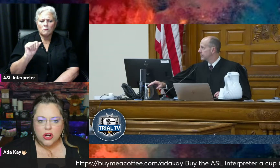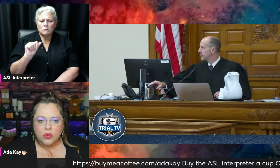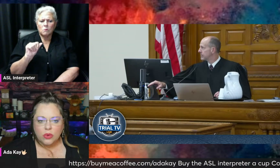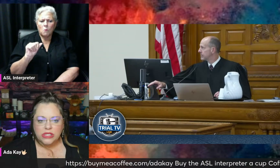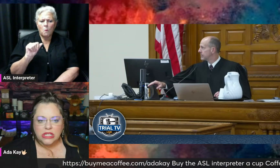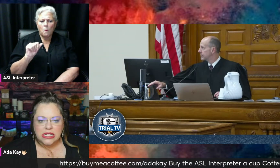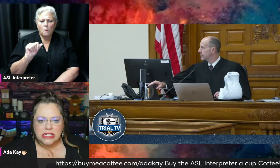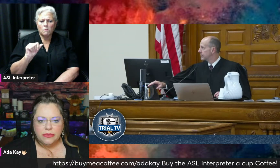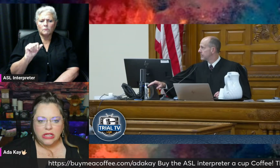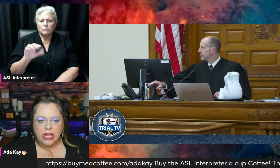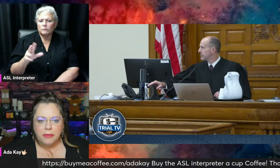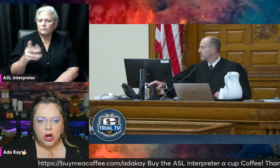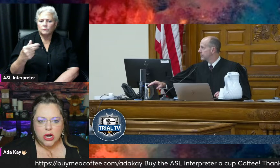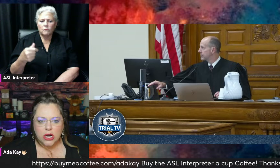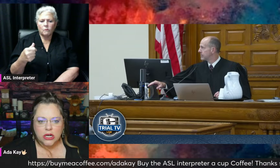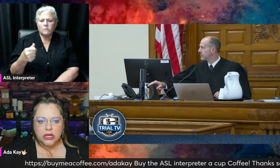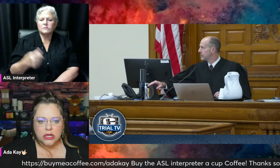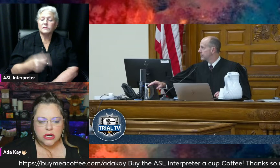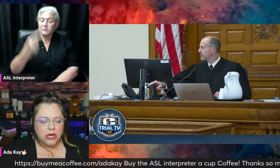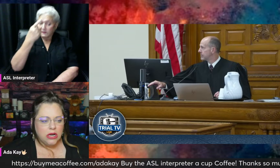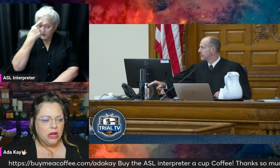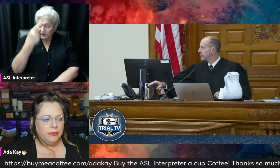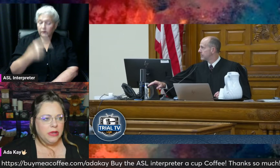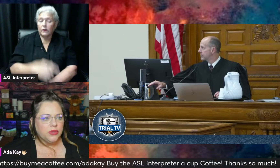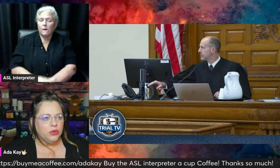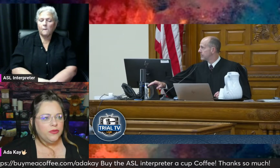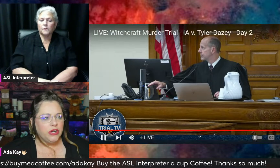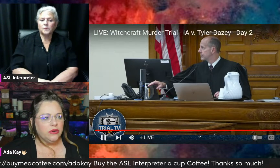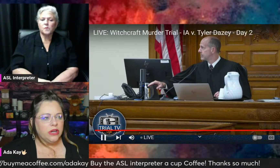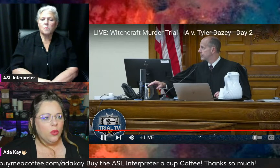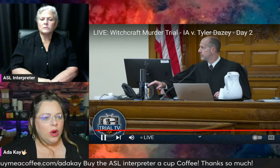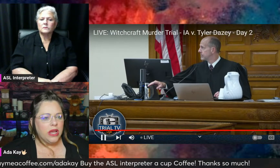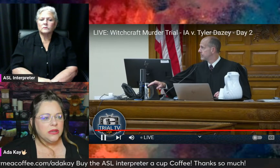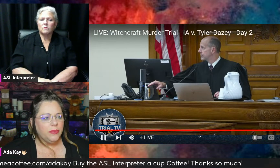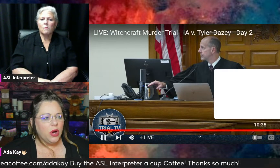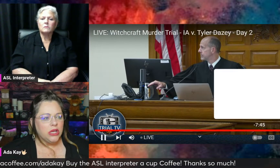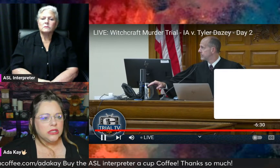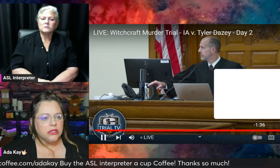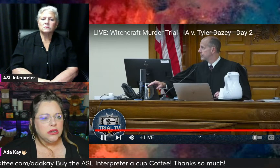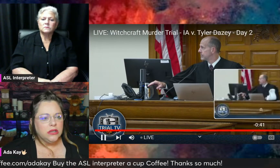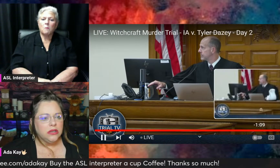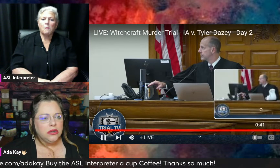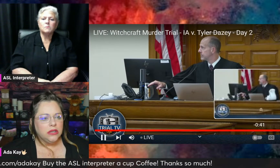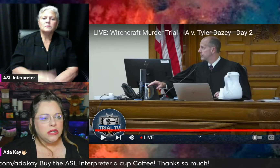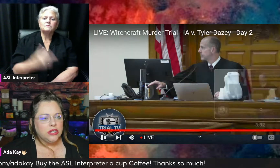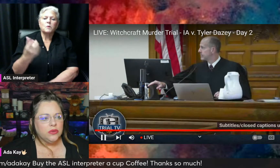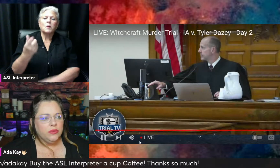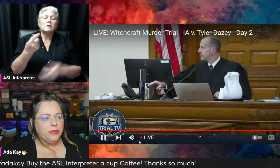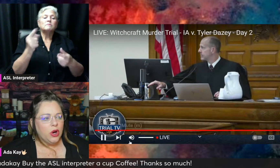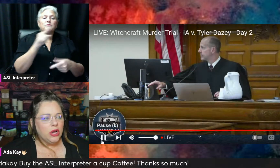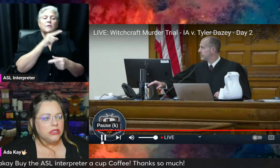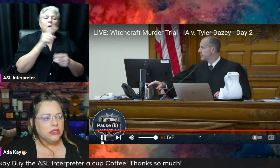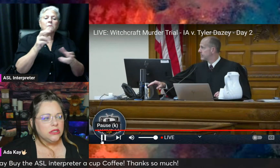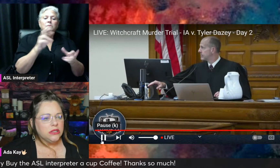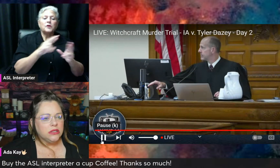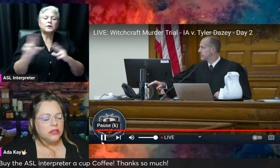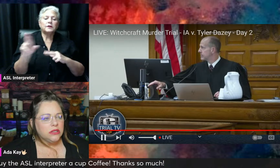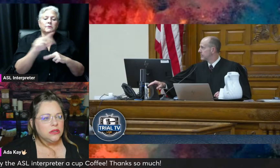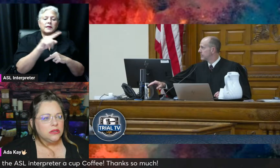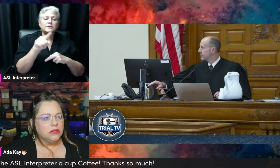Claybar? What was the last name? Claybar? I guess we'll figure it out. Why is it paused? It shouldn't be